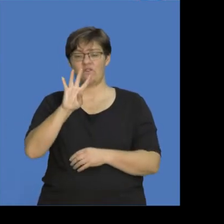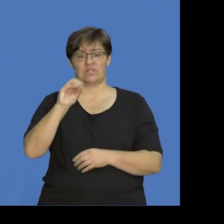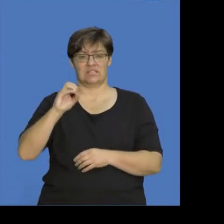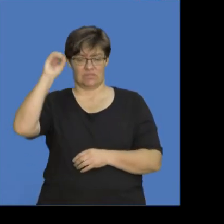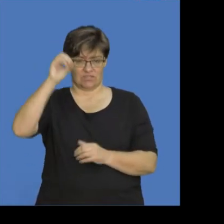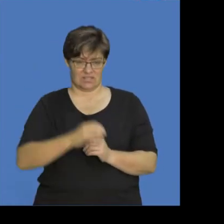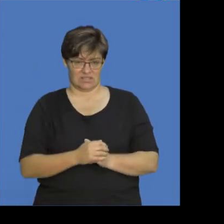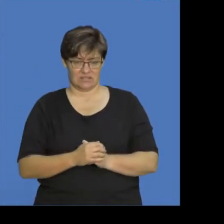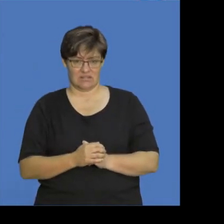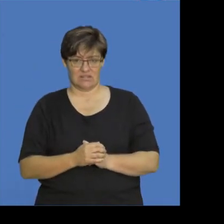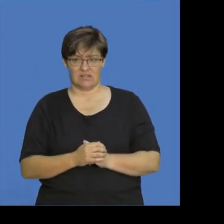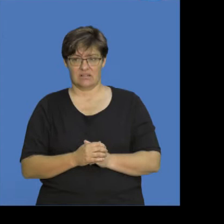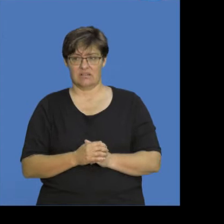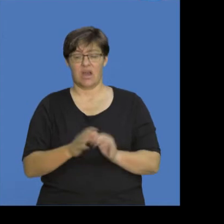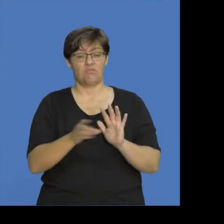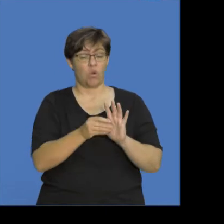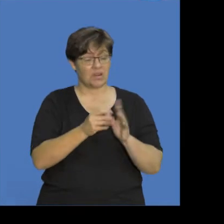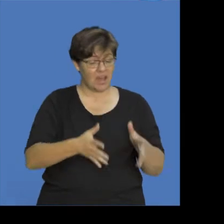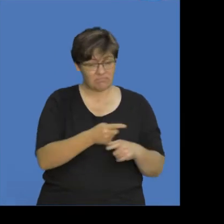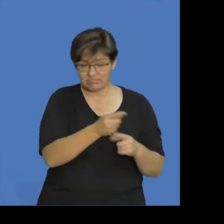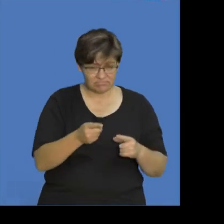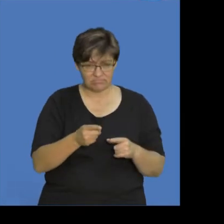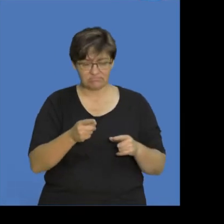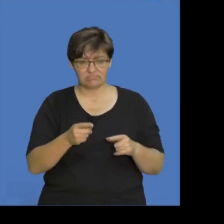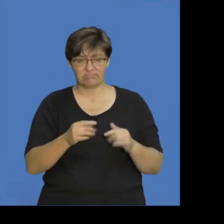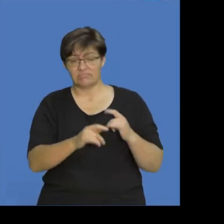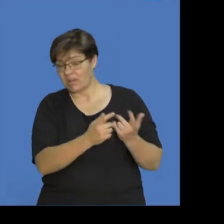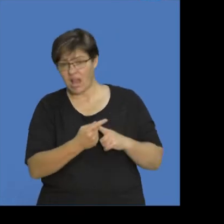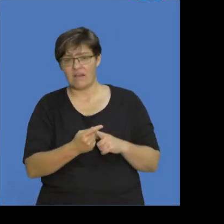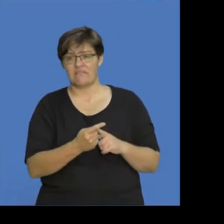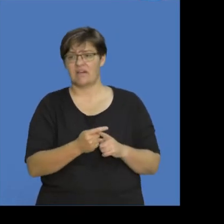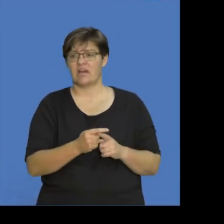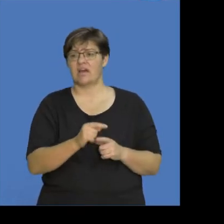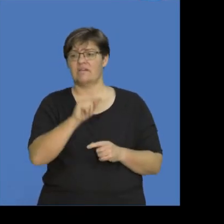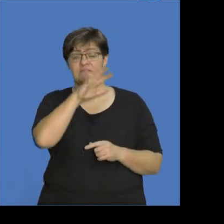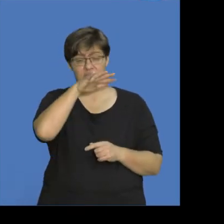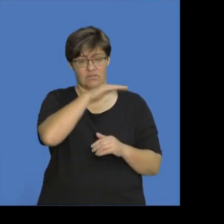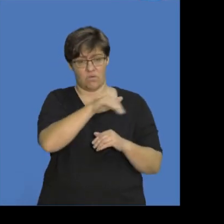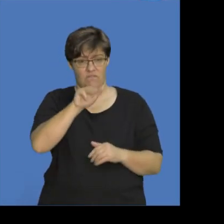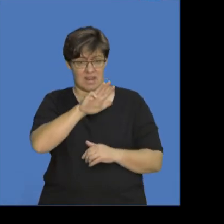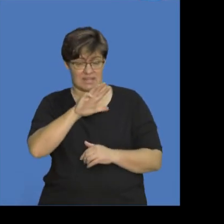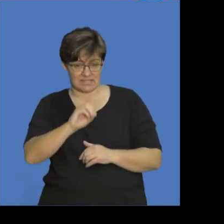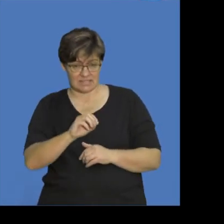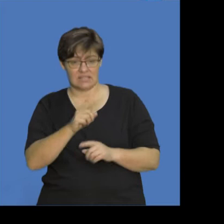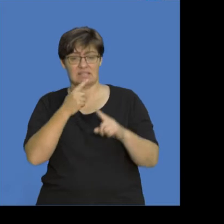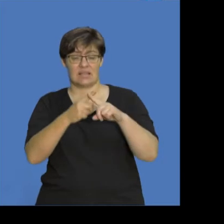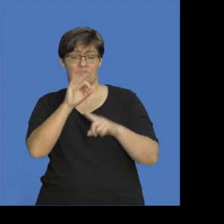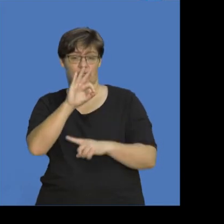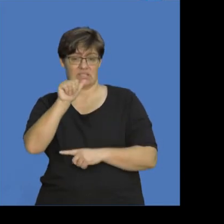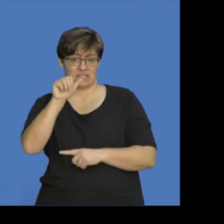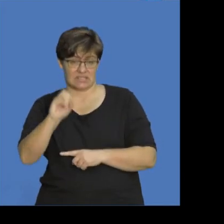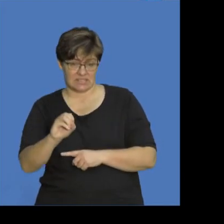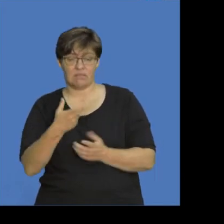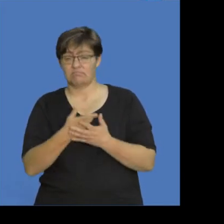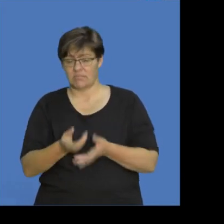40 degrees. Recorder, we have 50 over 90, which is the total, over